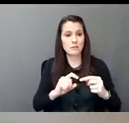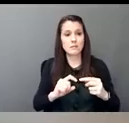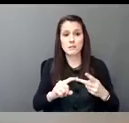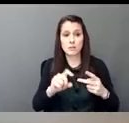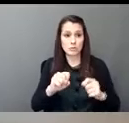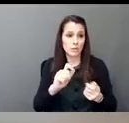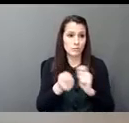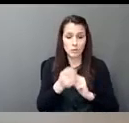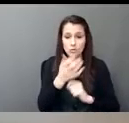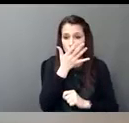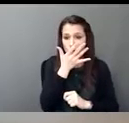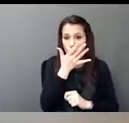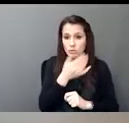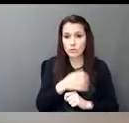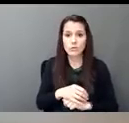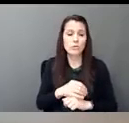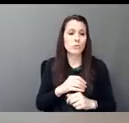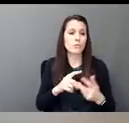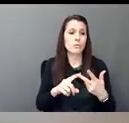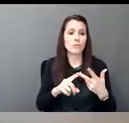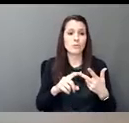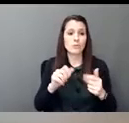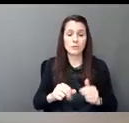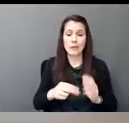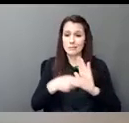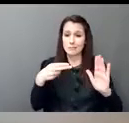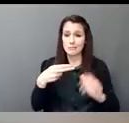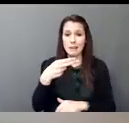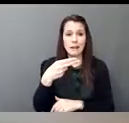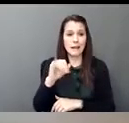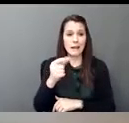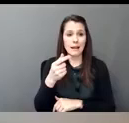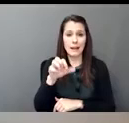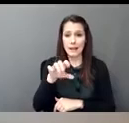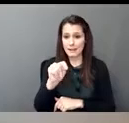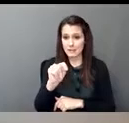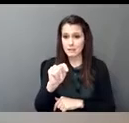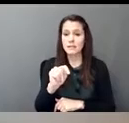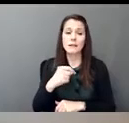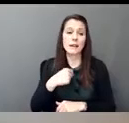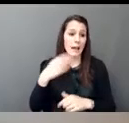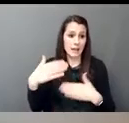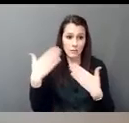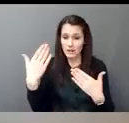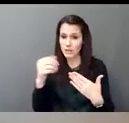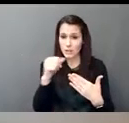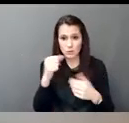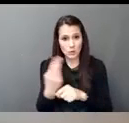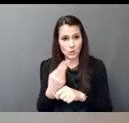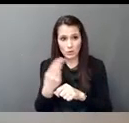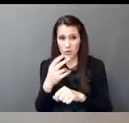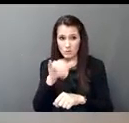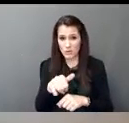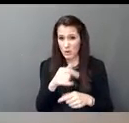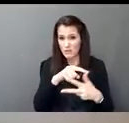the color of the font, it allows you to highlight fonts. I highly recommend that you do not use this section.